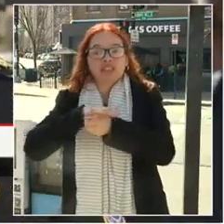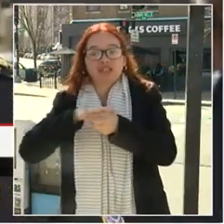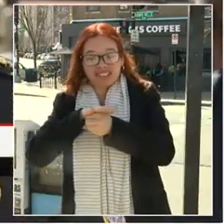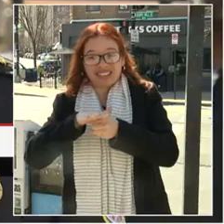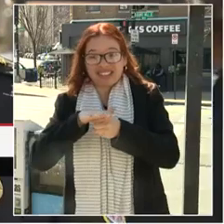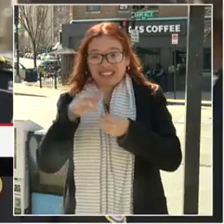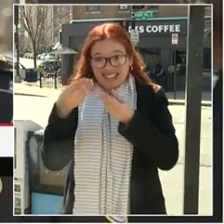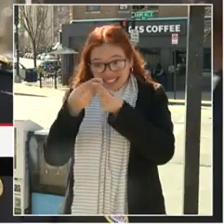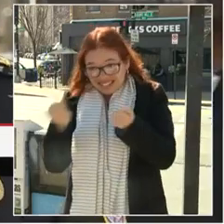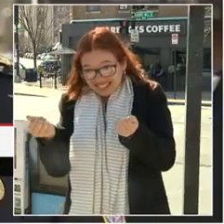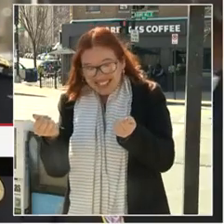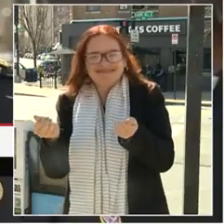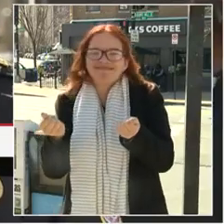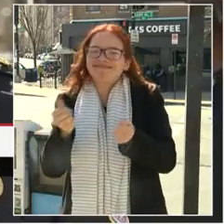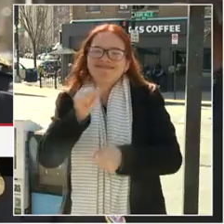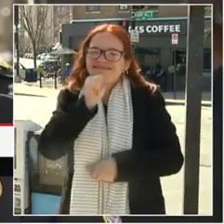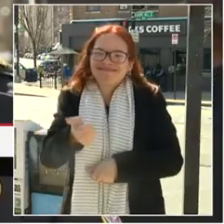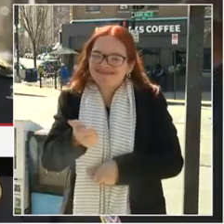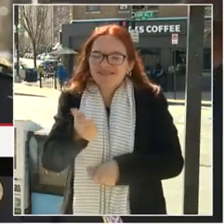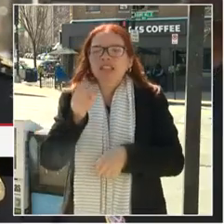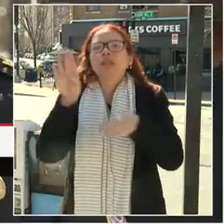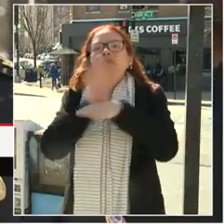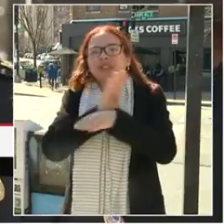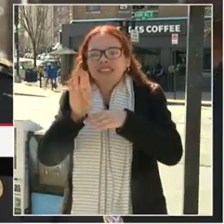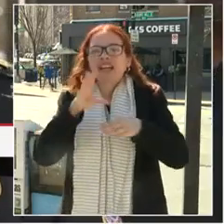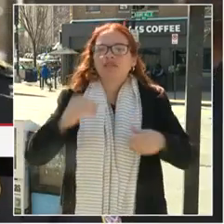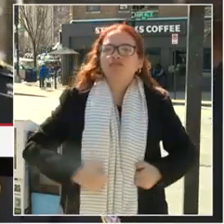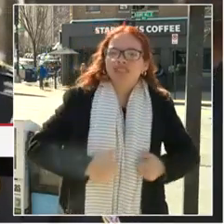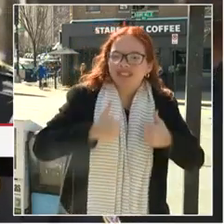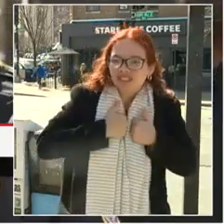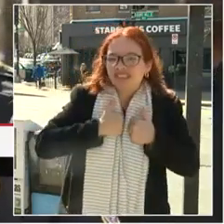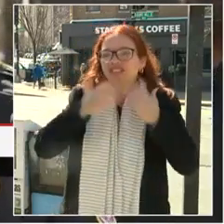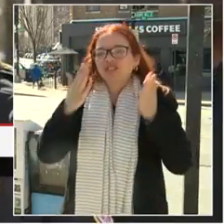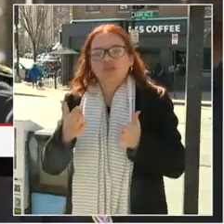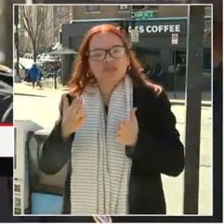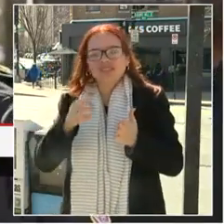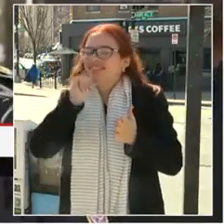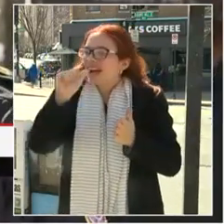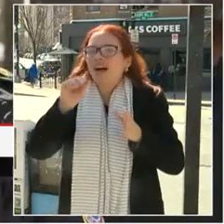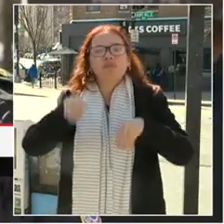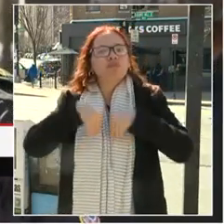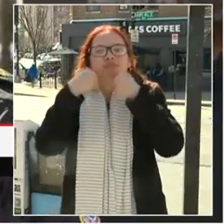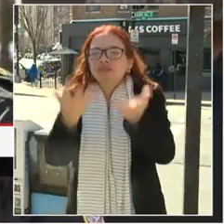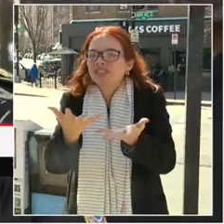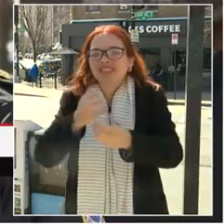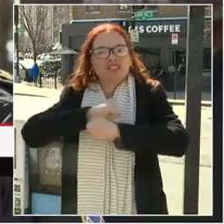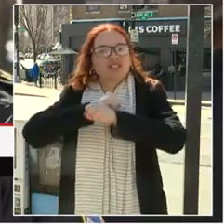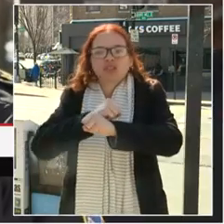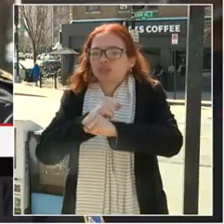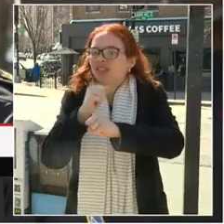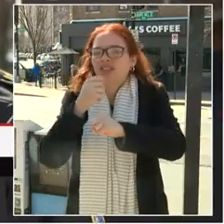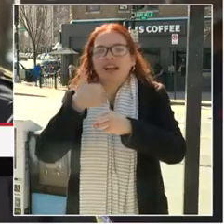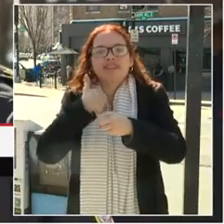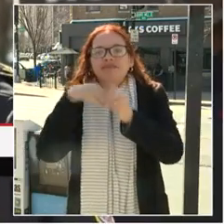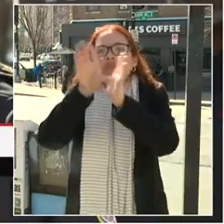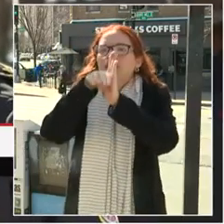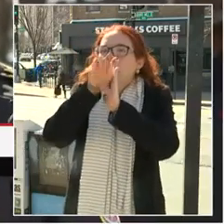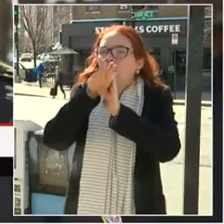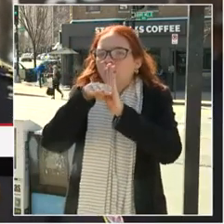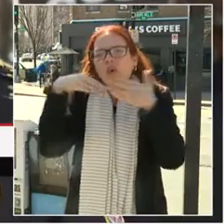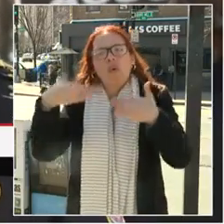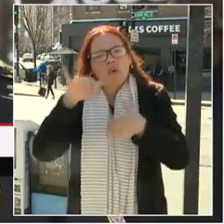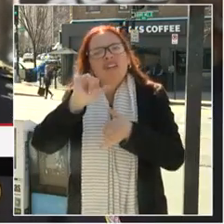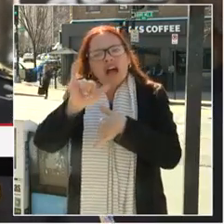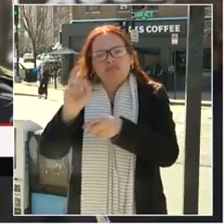if businesses and residents didn't provide us with security video. With some hard and diligent work